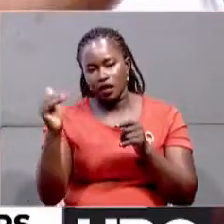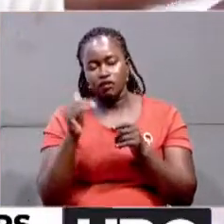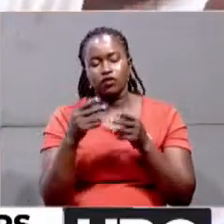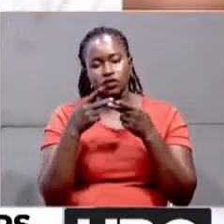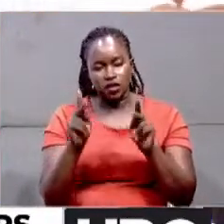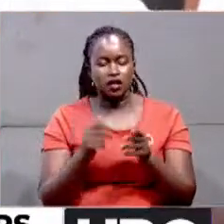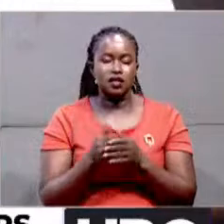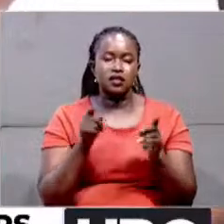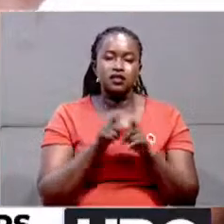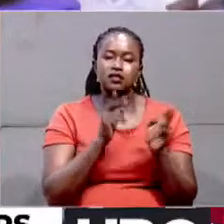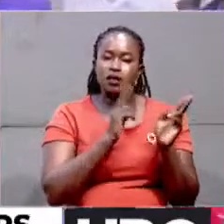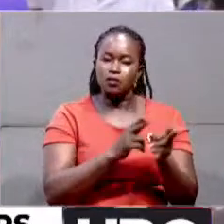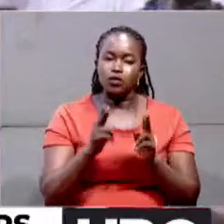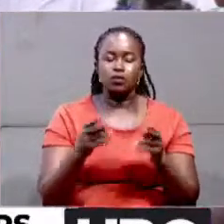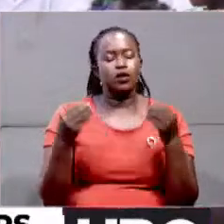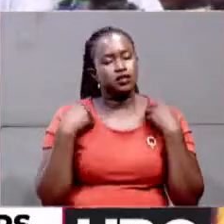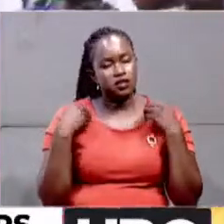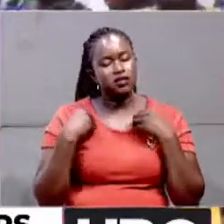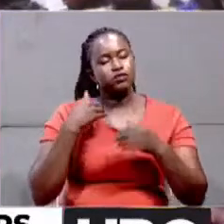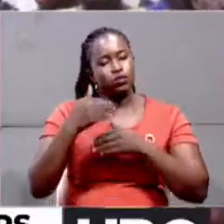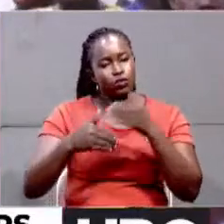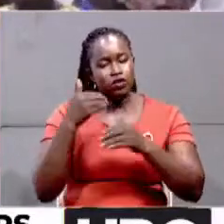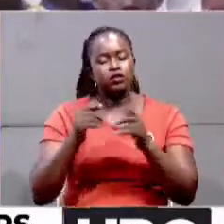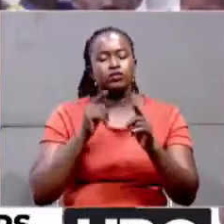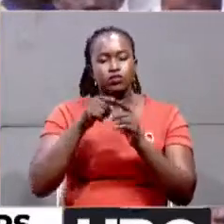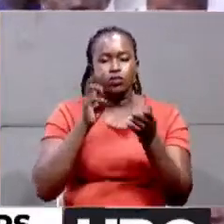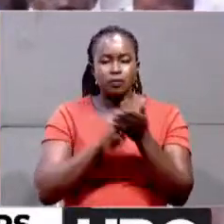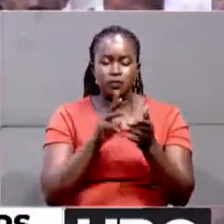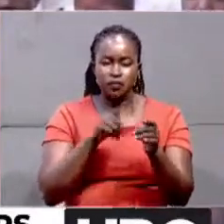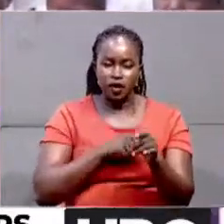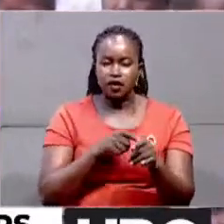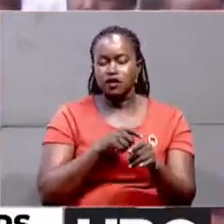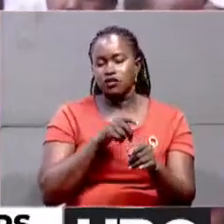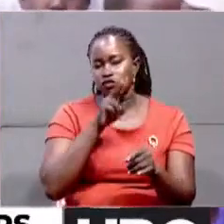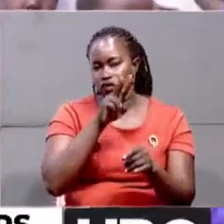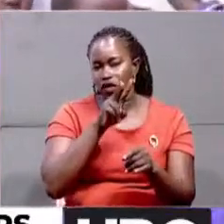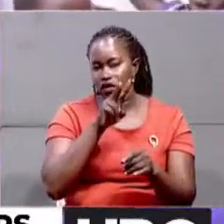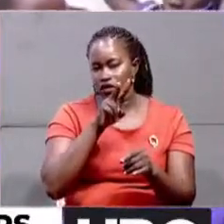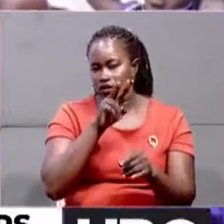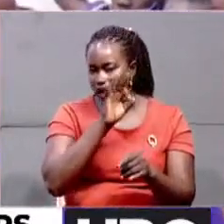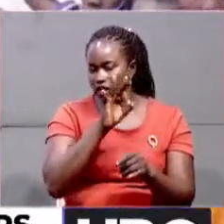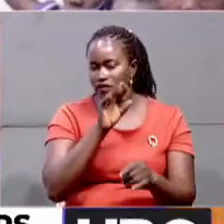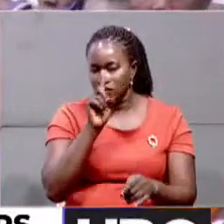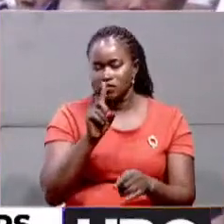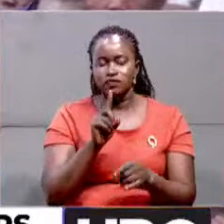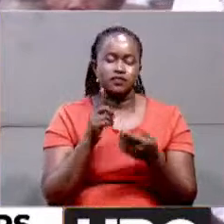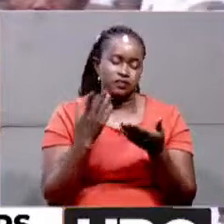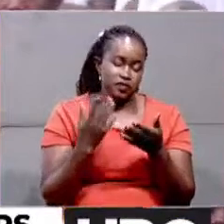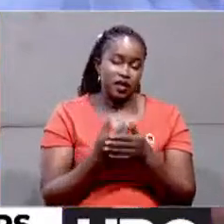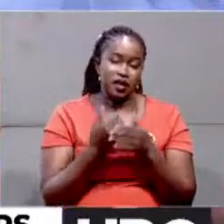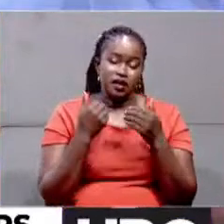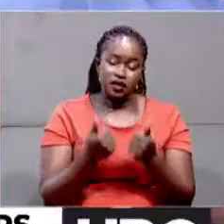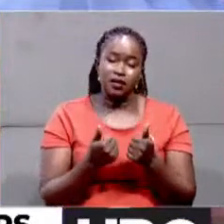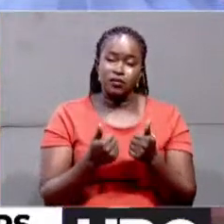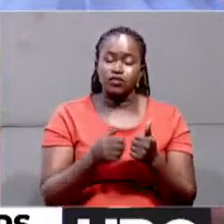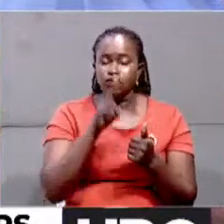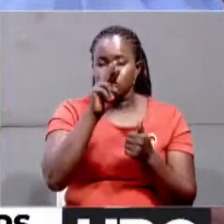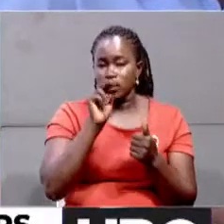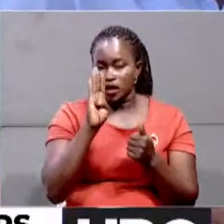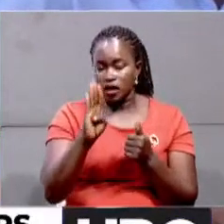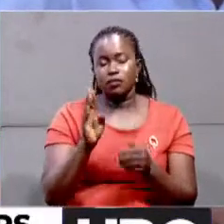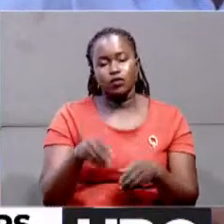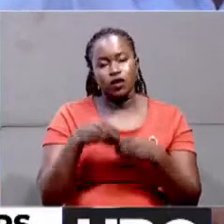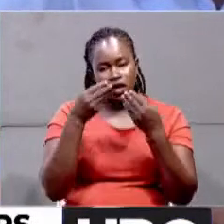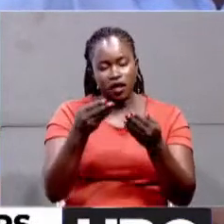commenced and the normal exercise will go on until May 31st, 2023. Uganda National Examinations Board has set a period for